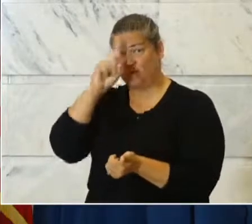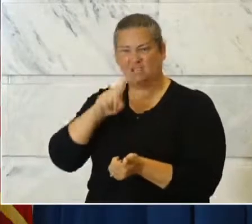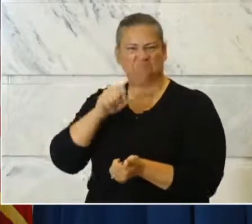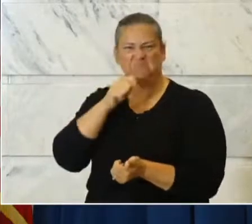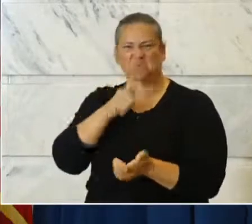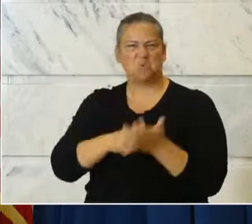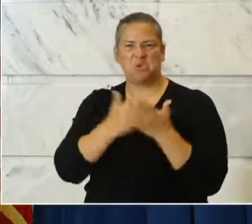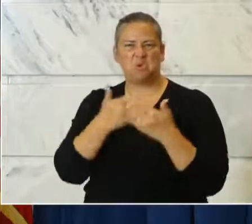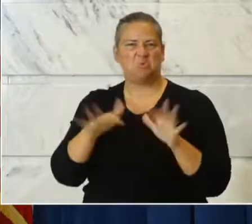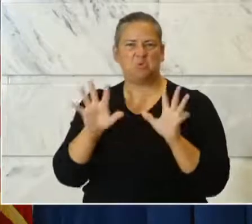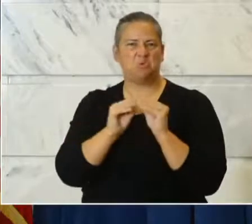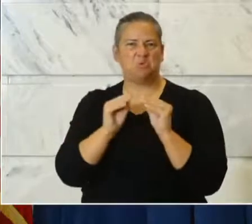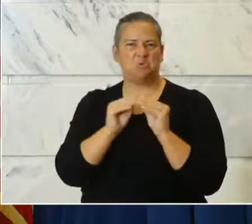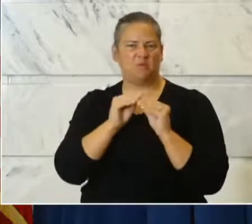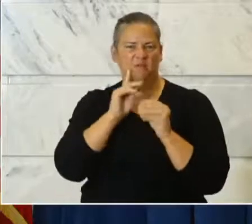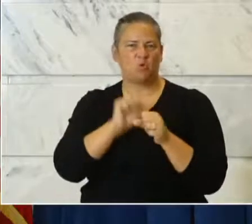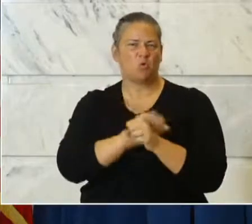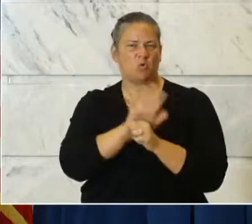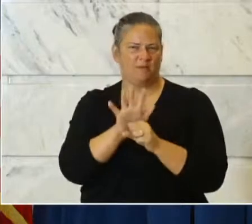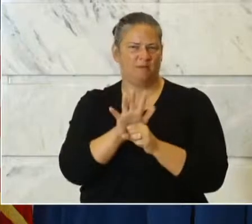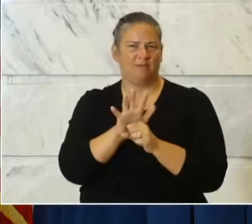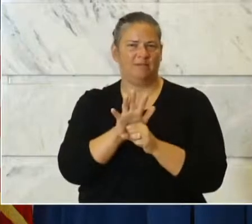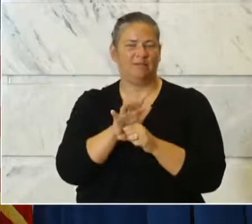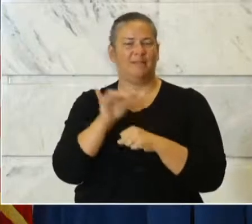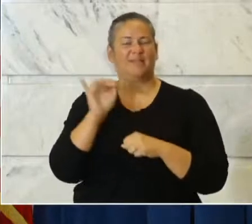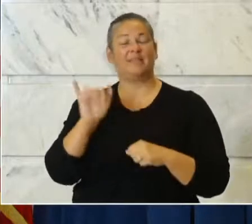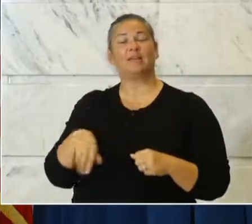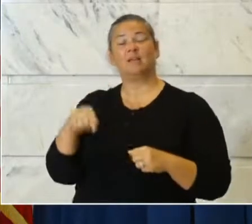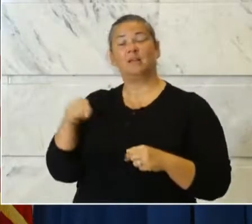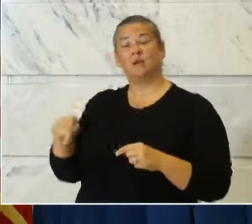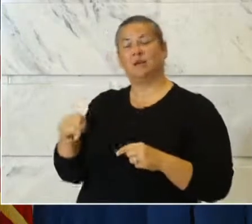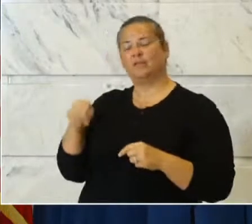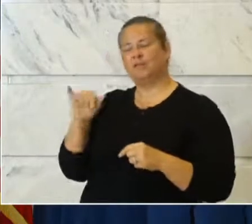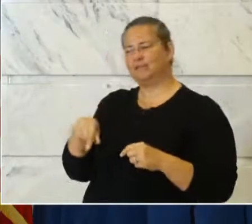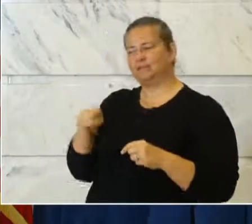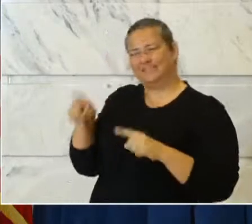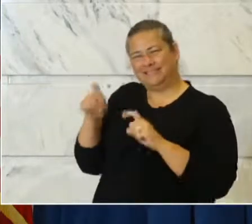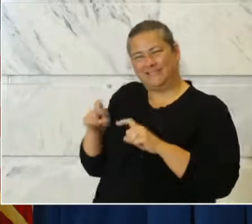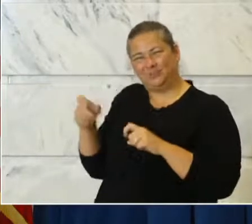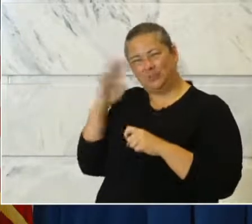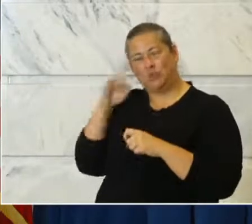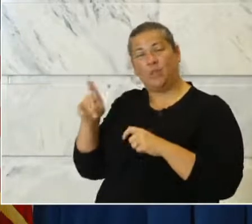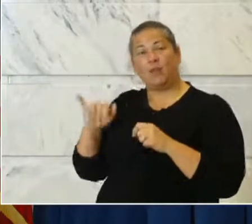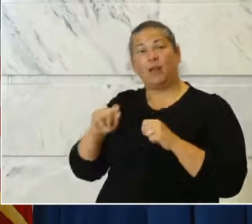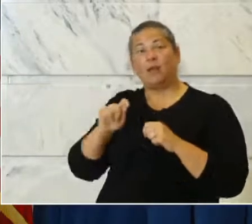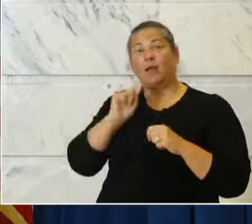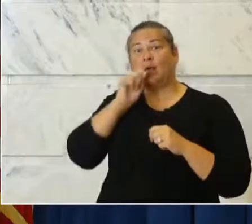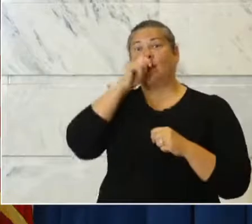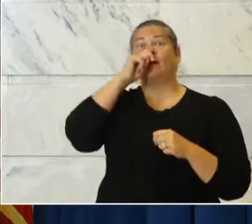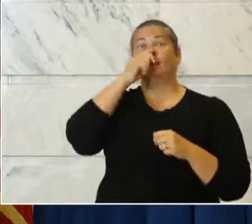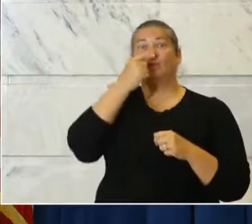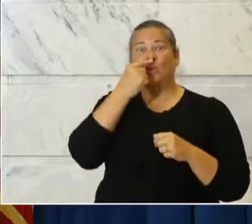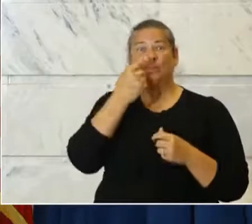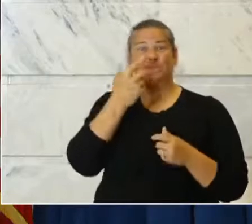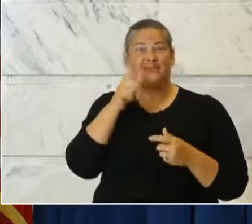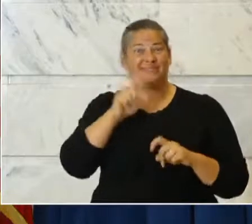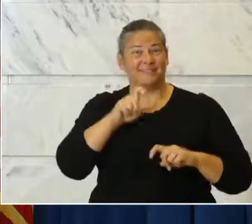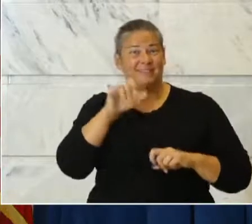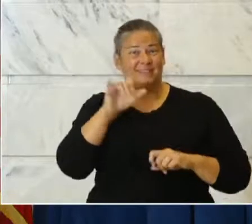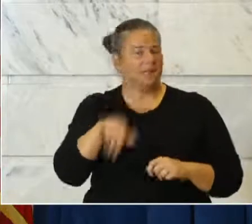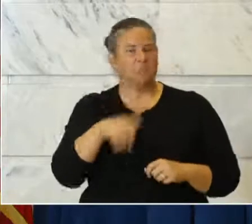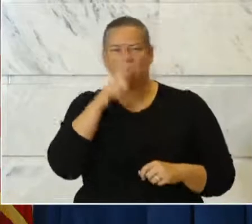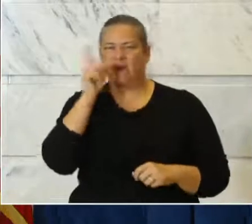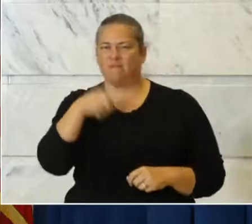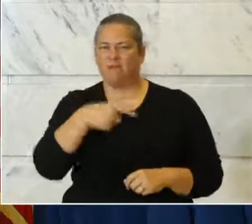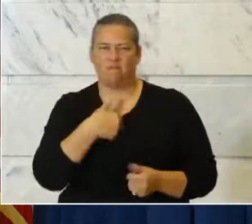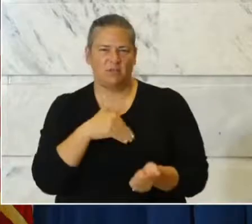COVID-19, specifically a molecular diagnostic test. So this is the PCR test where they test your nose. Second, an order is not